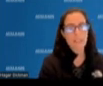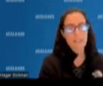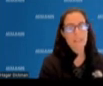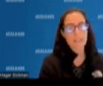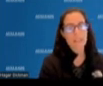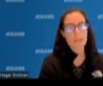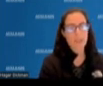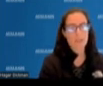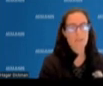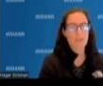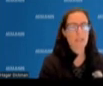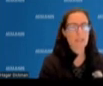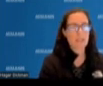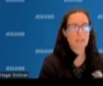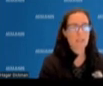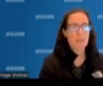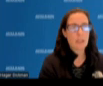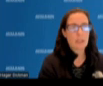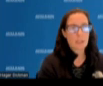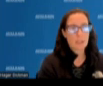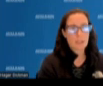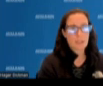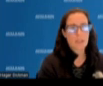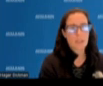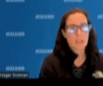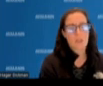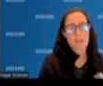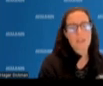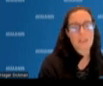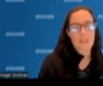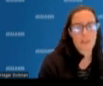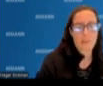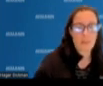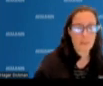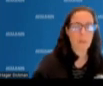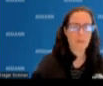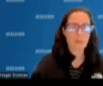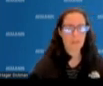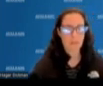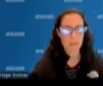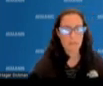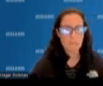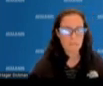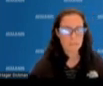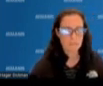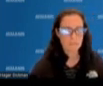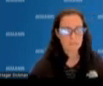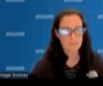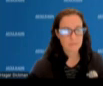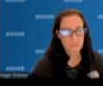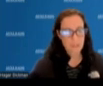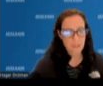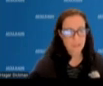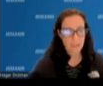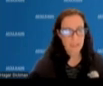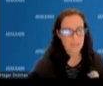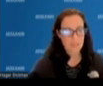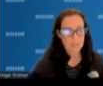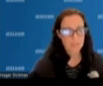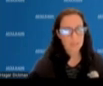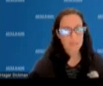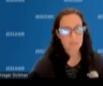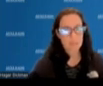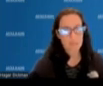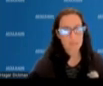caregiving stories and to services stories will be important as well. Next